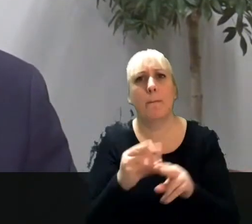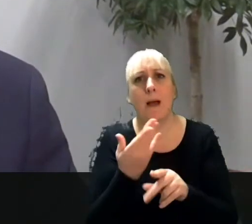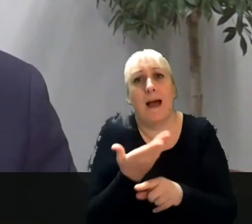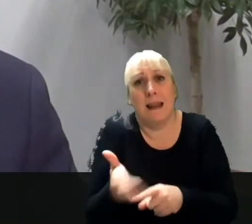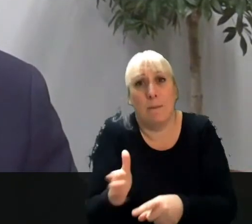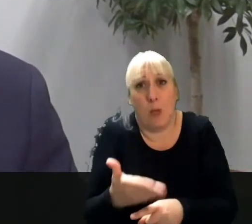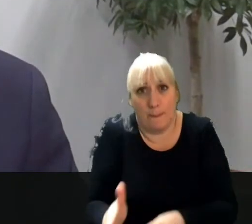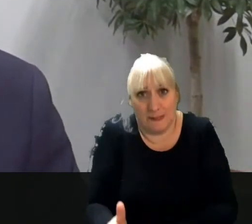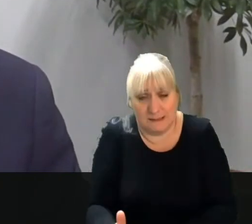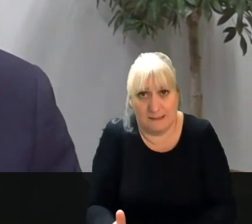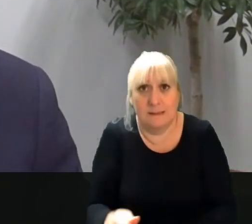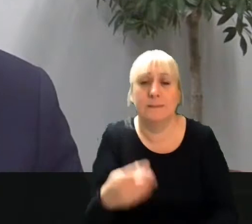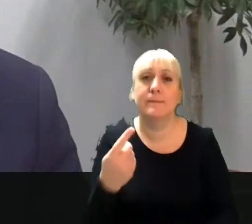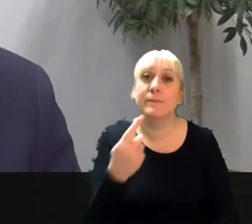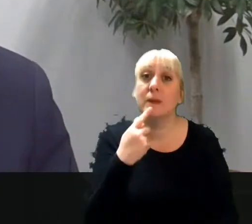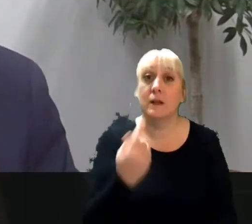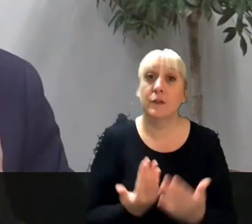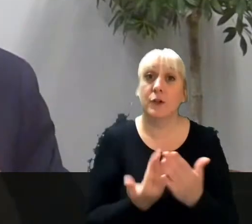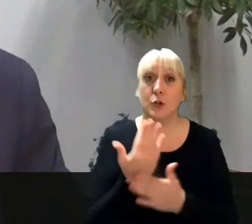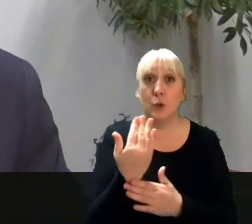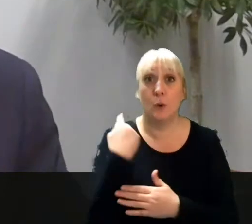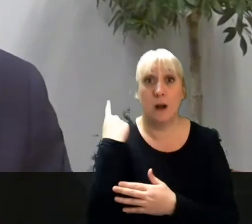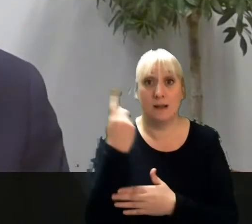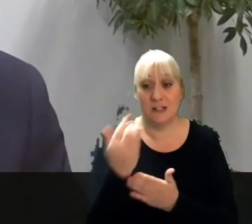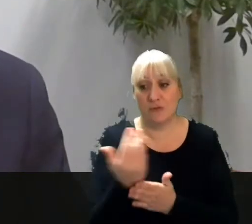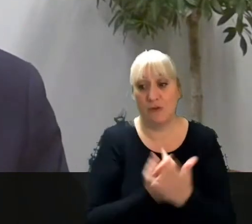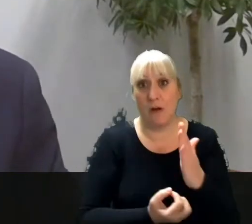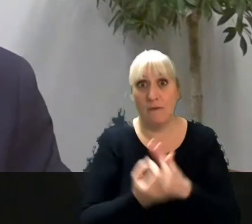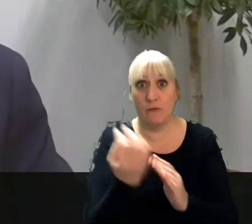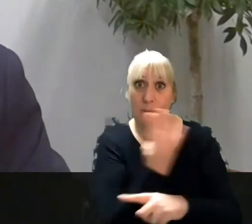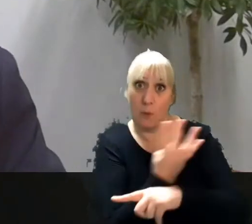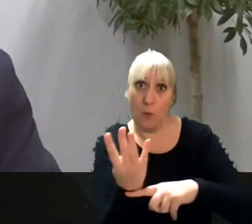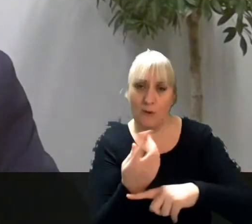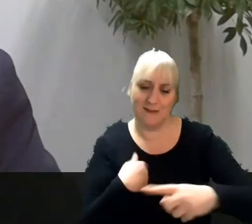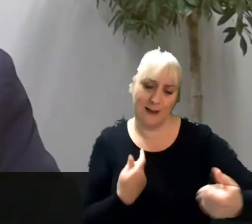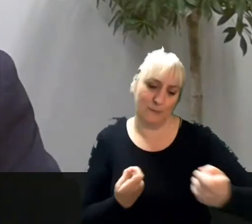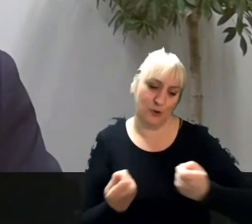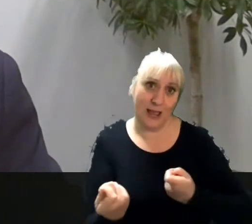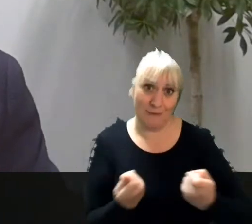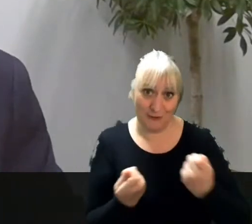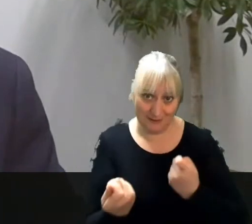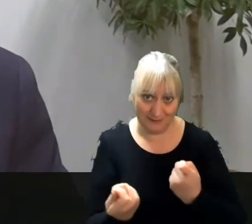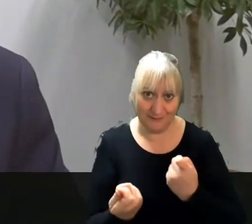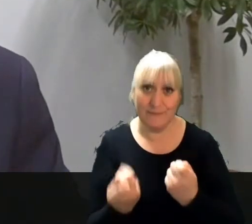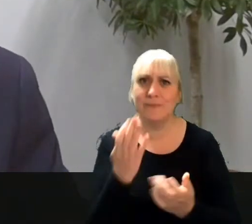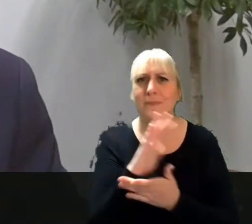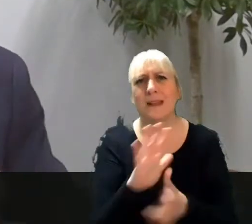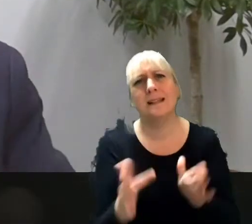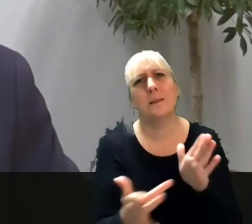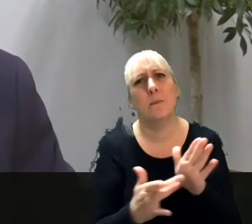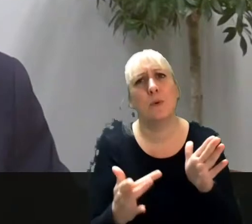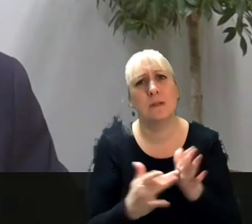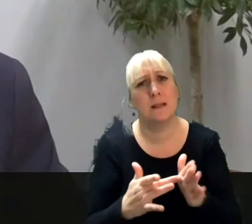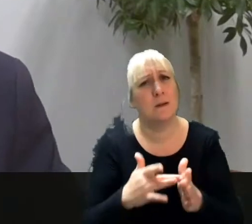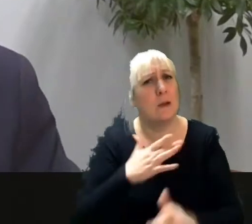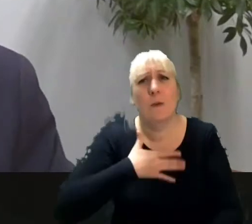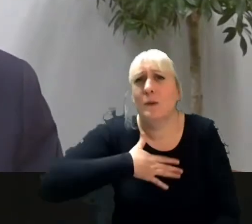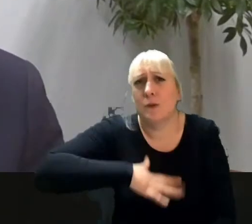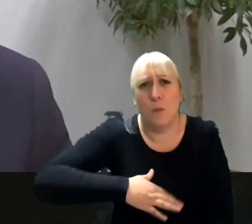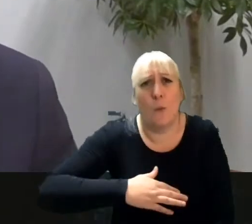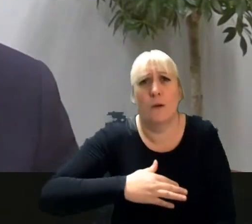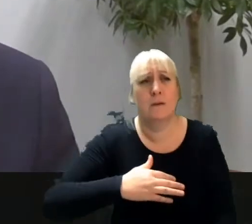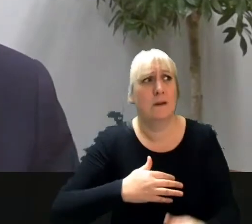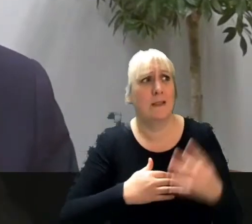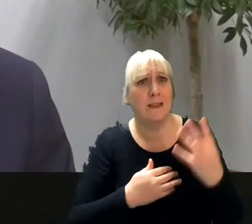Recovery Board has that I'm a chair of. It's really, really important. We don't have a repeat of the 1980s, what you and I lived through. In